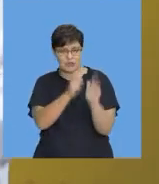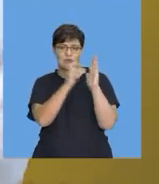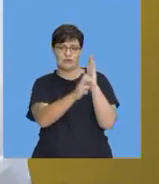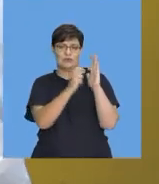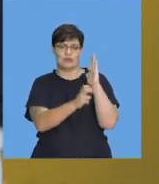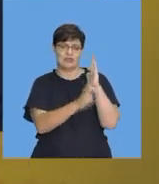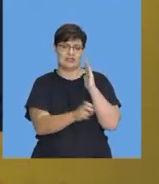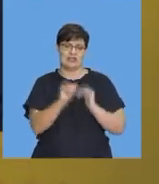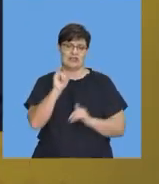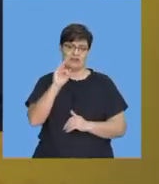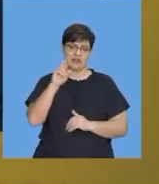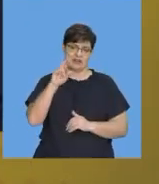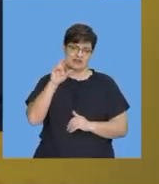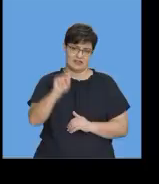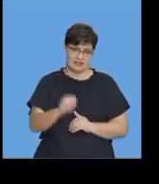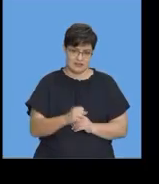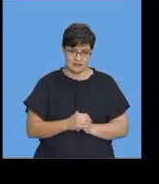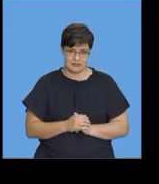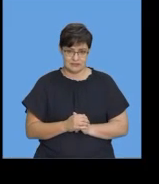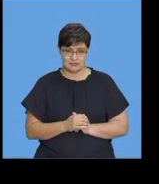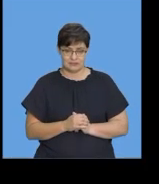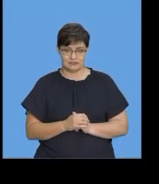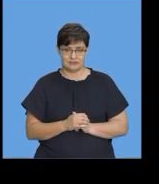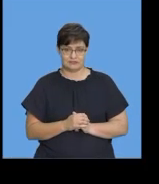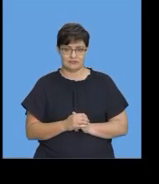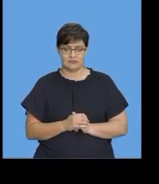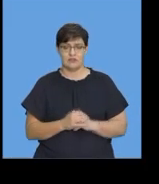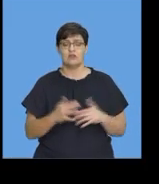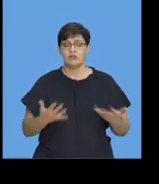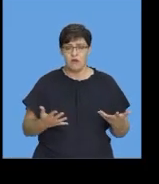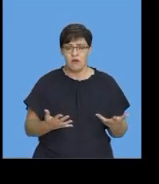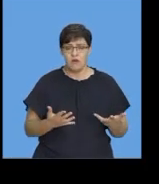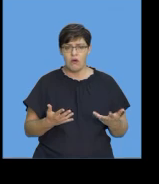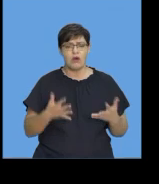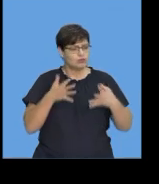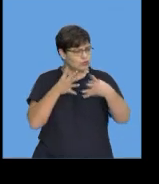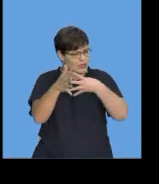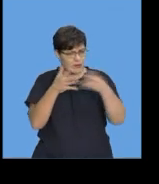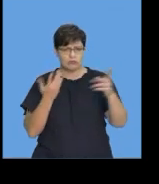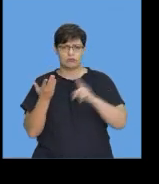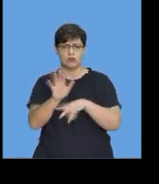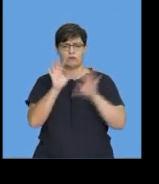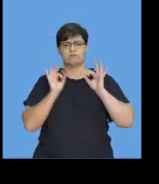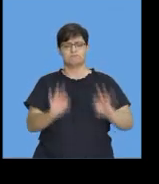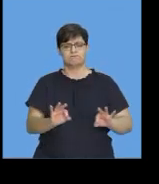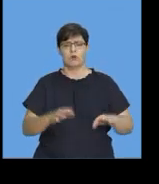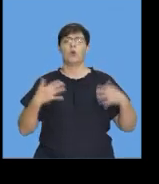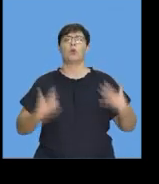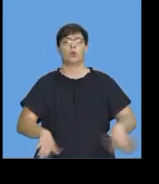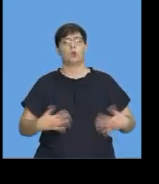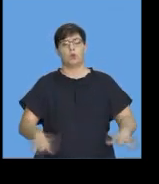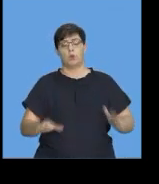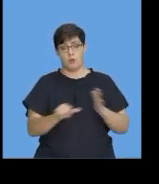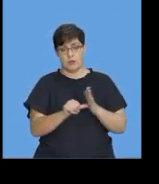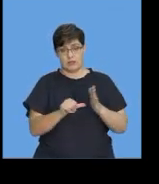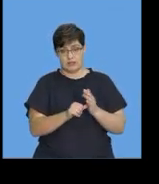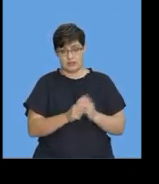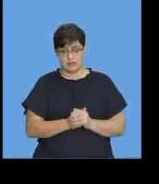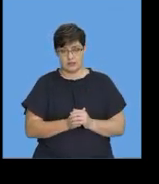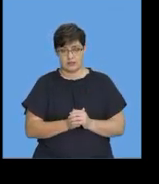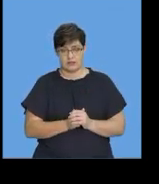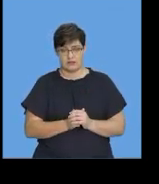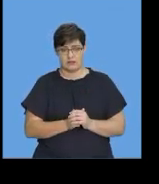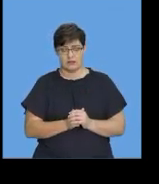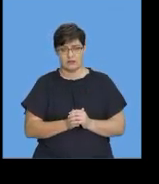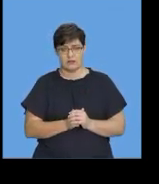IFRS. Okay? And obviously to show transparency. Very, very important. At this point,